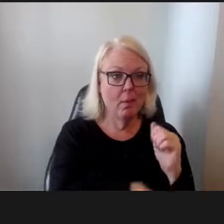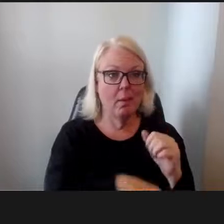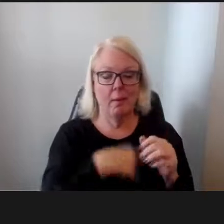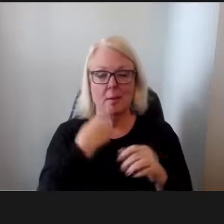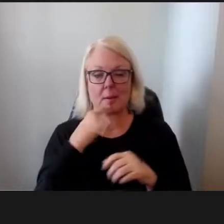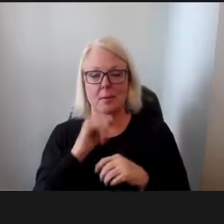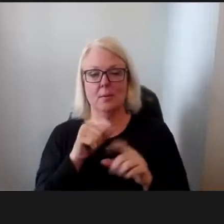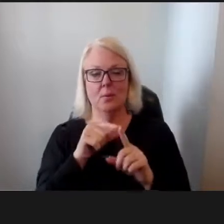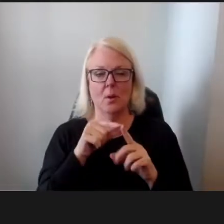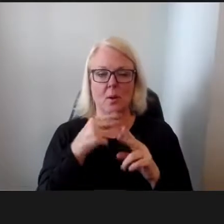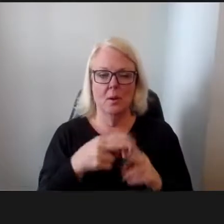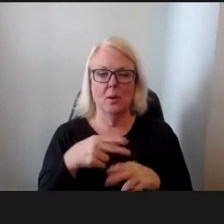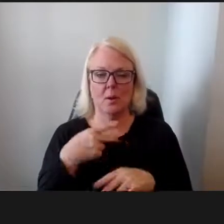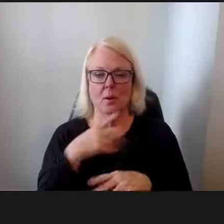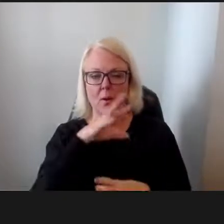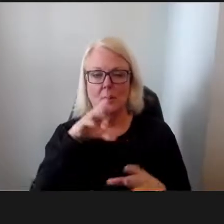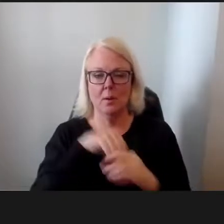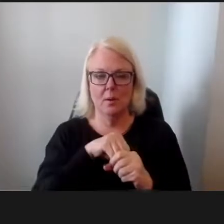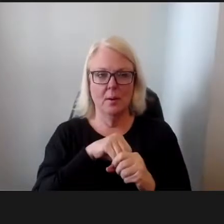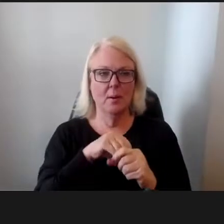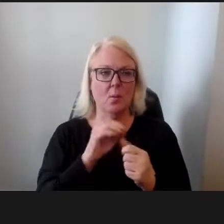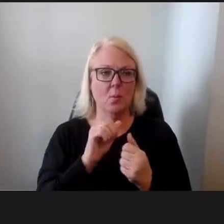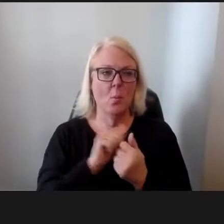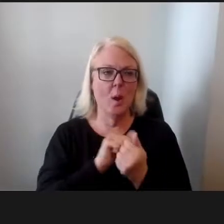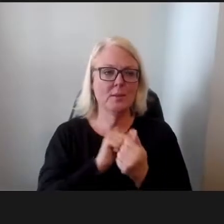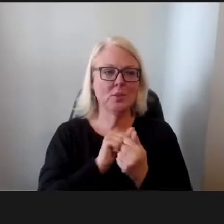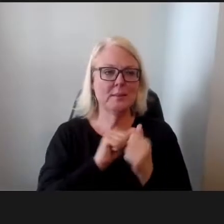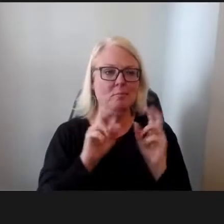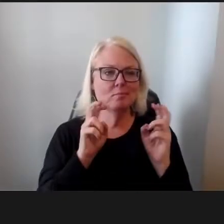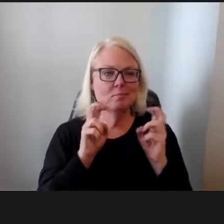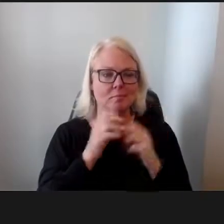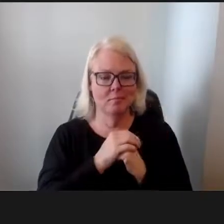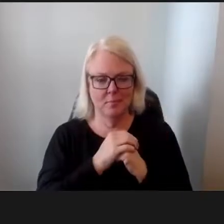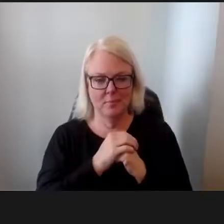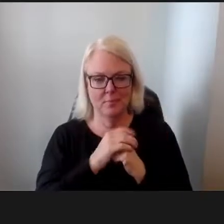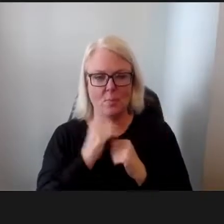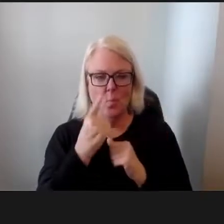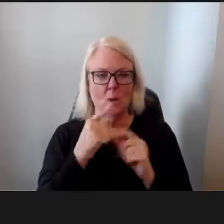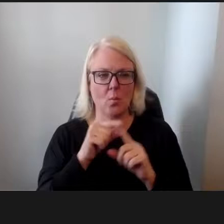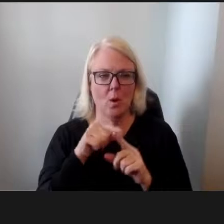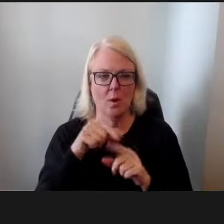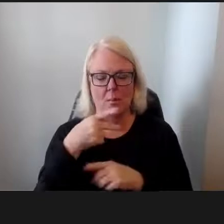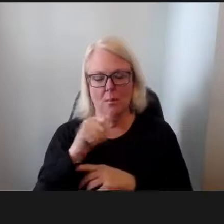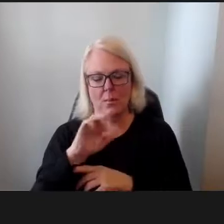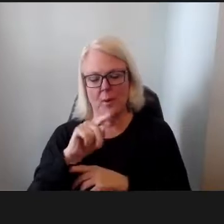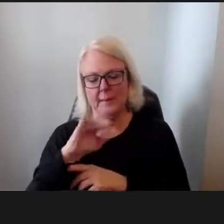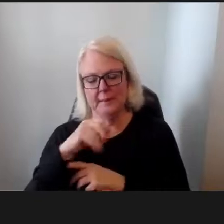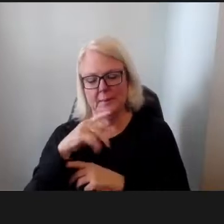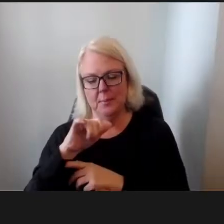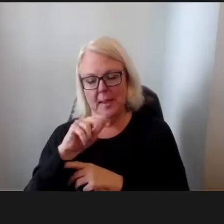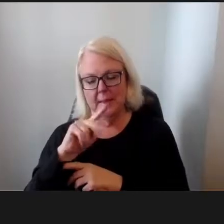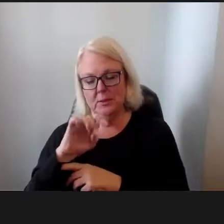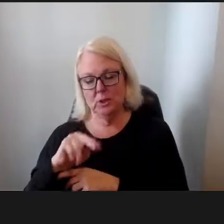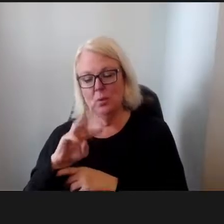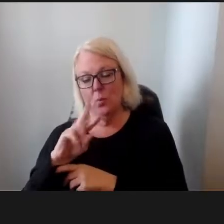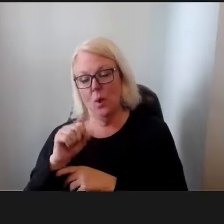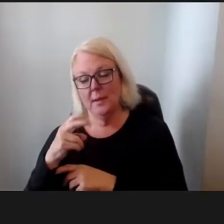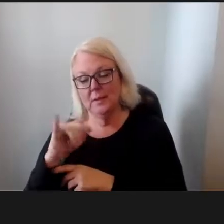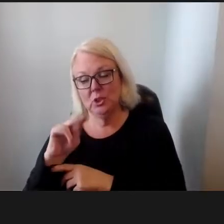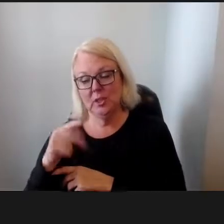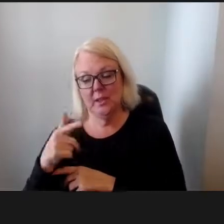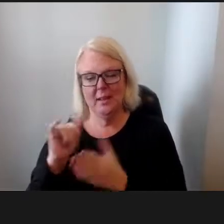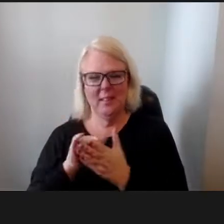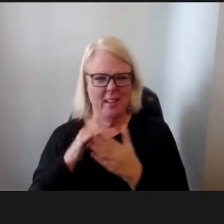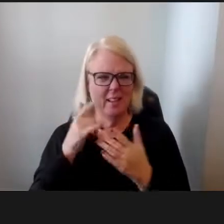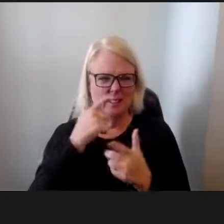a word for that. It's called participation washing. All one word. But that is an interesting and a new question that